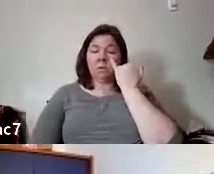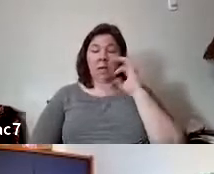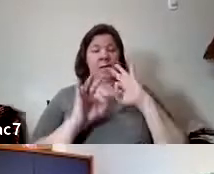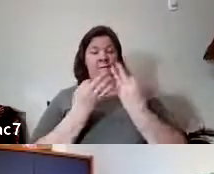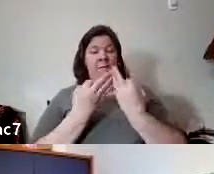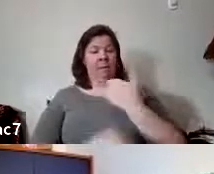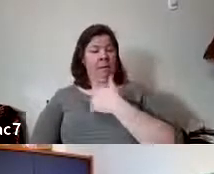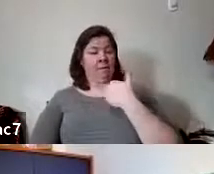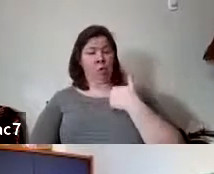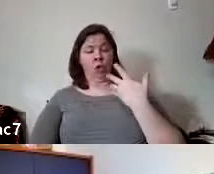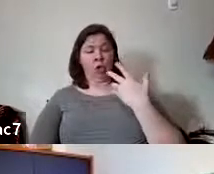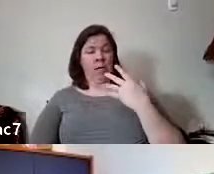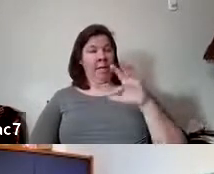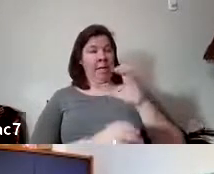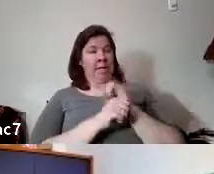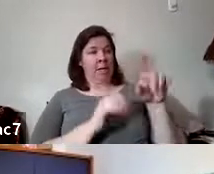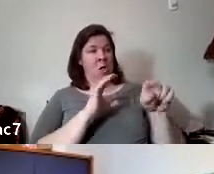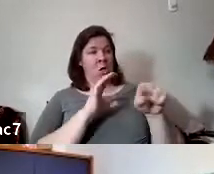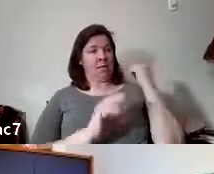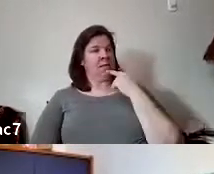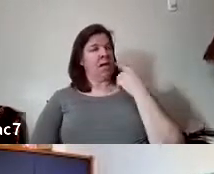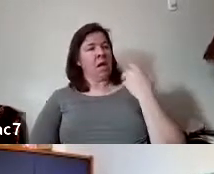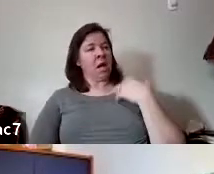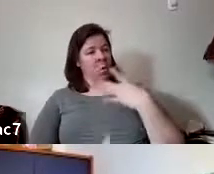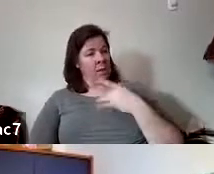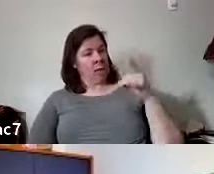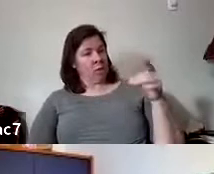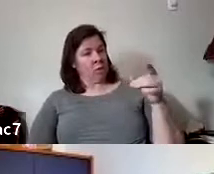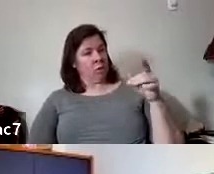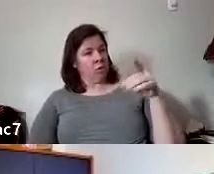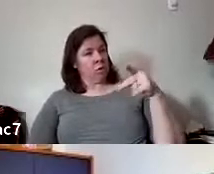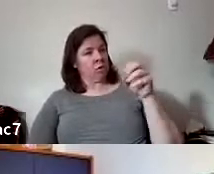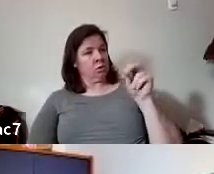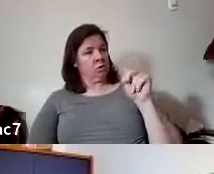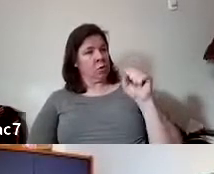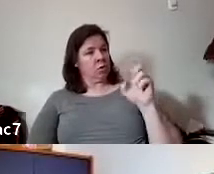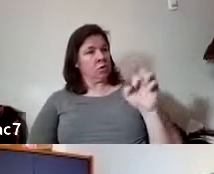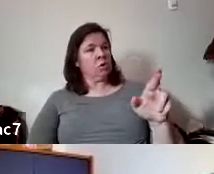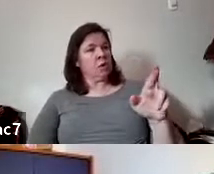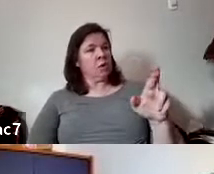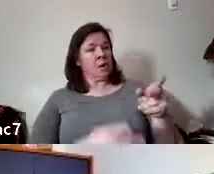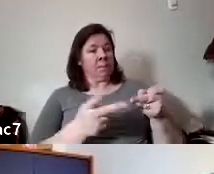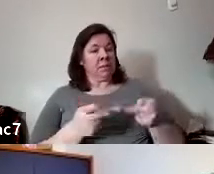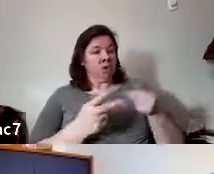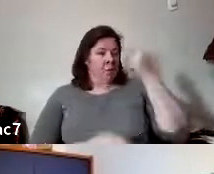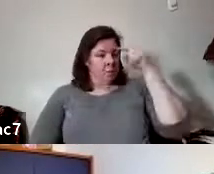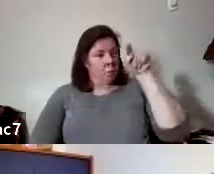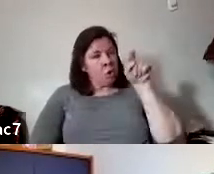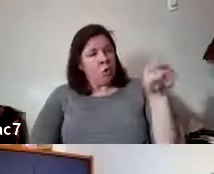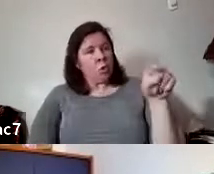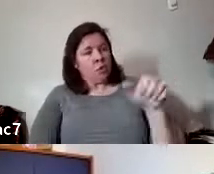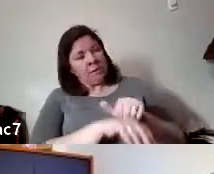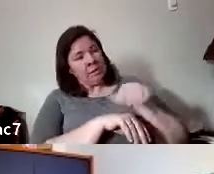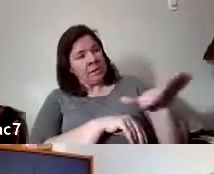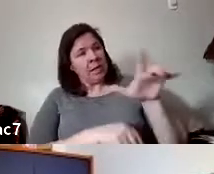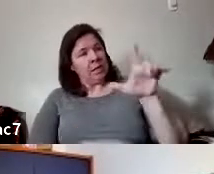member or whoever, you get their email address and you say, I would like to sponsor a position in ONPASSIVE for you. You would send them the